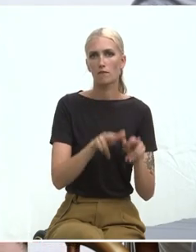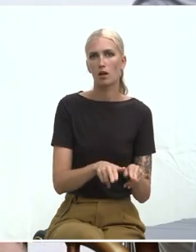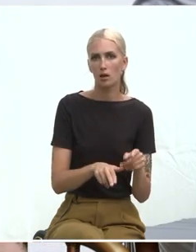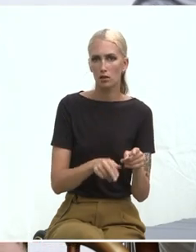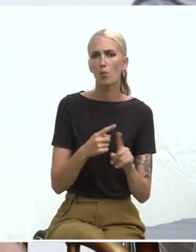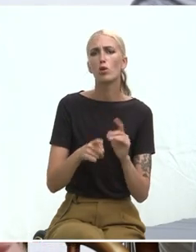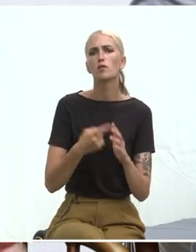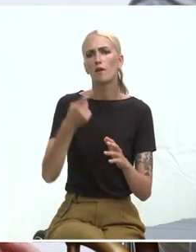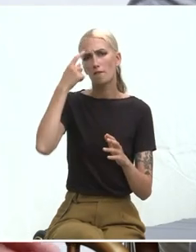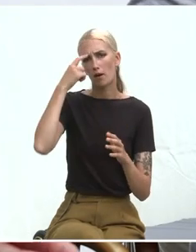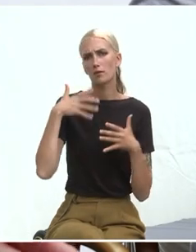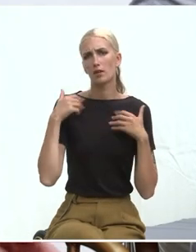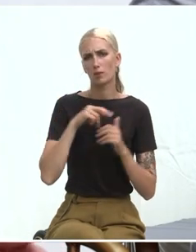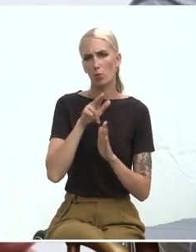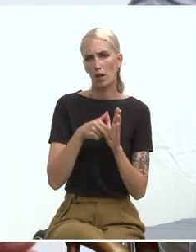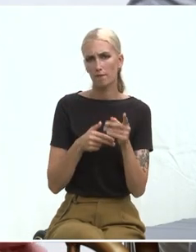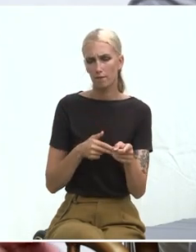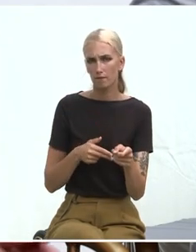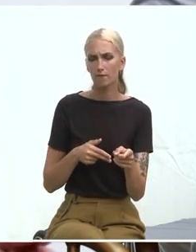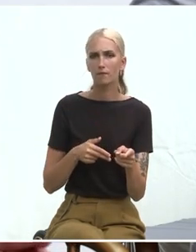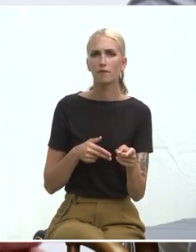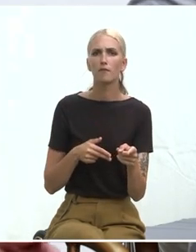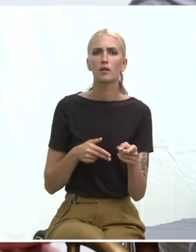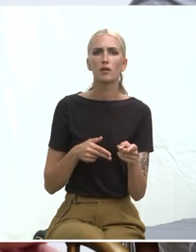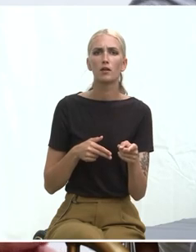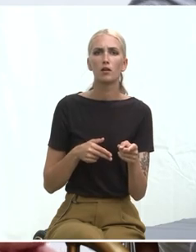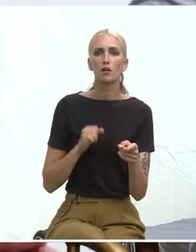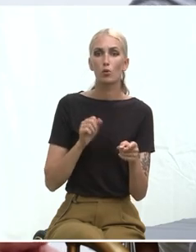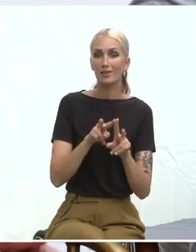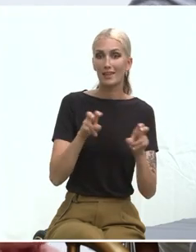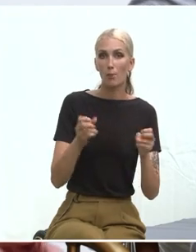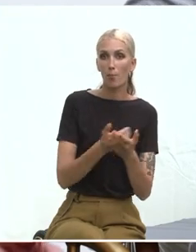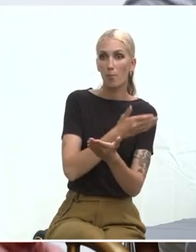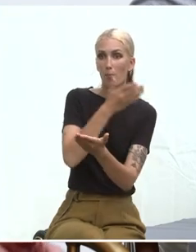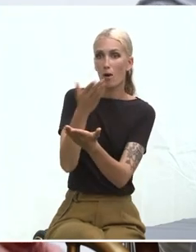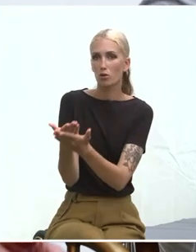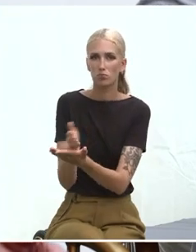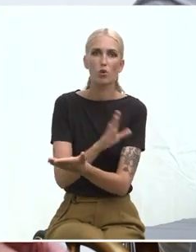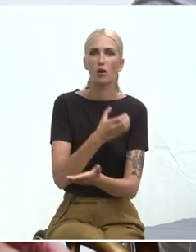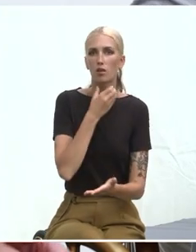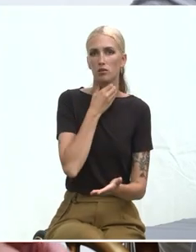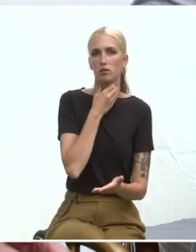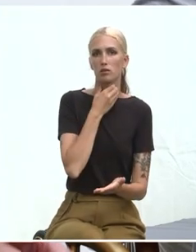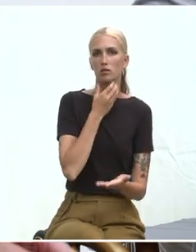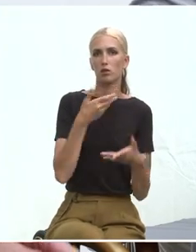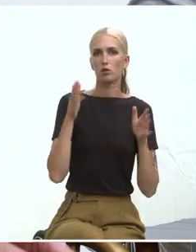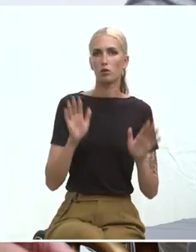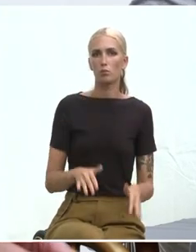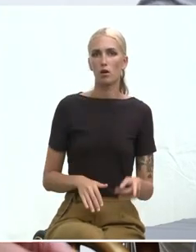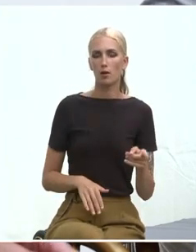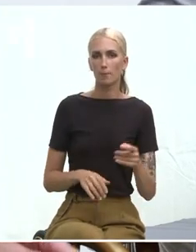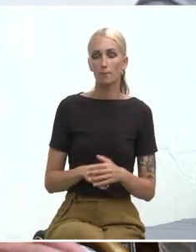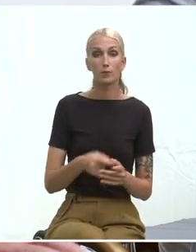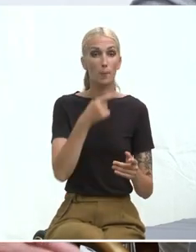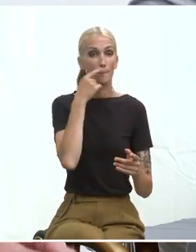too. They have been experiencing those, and they are really serious when they bring those up. So if a man comes to